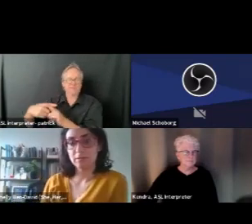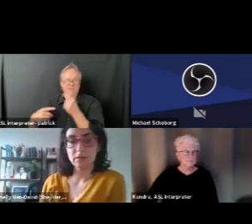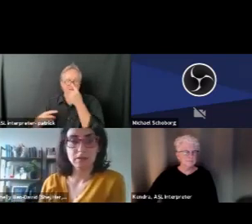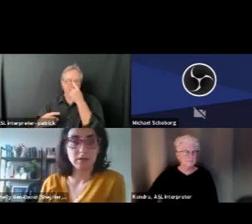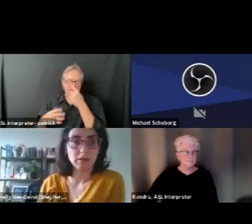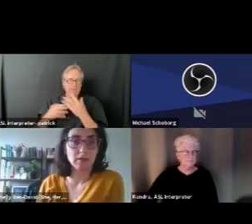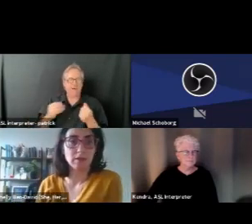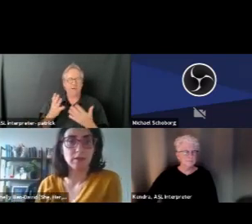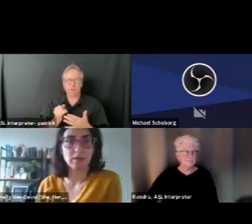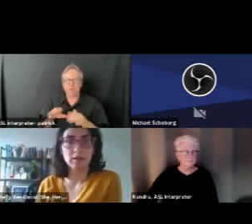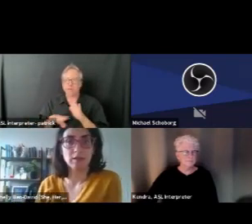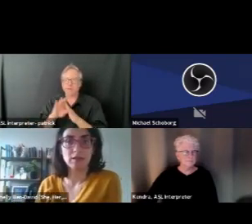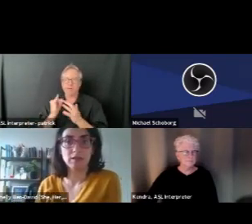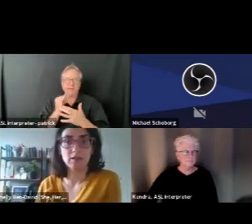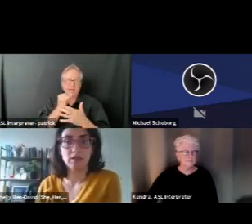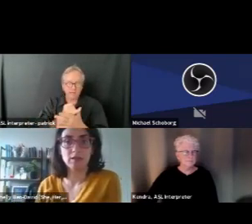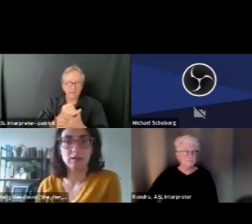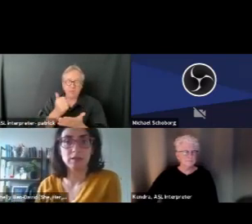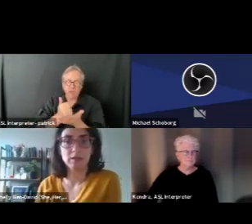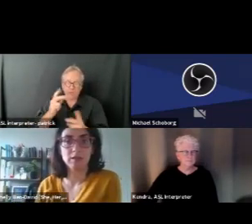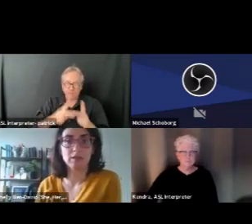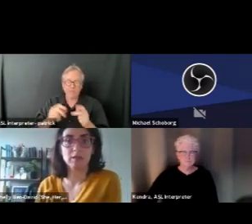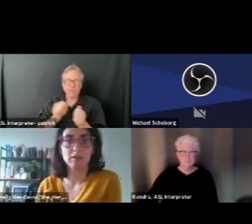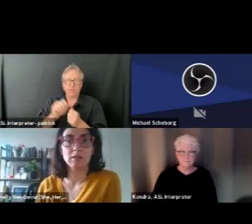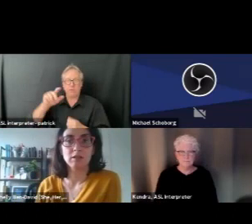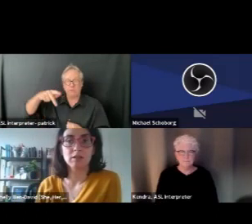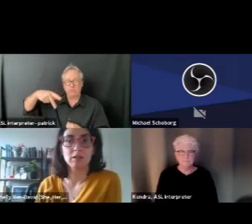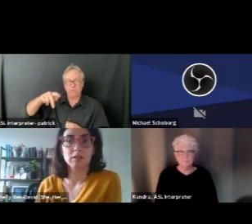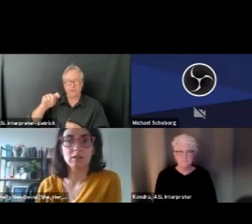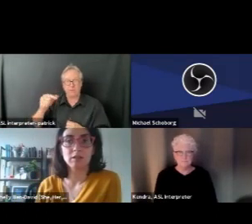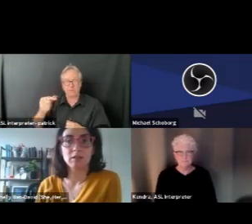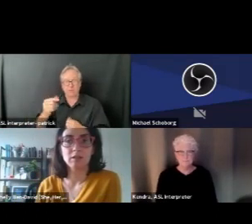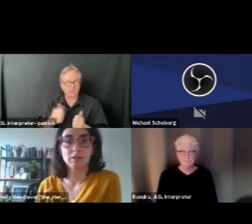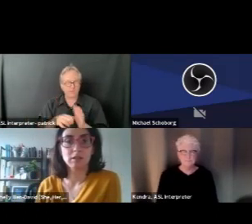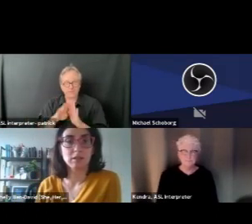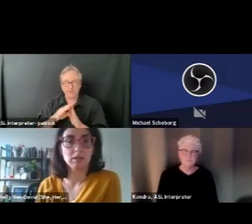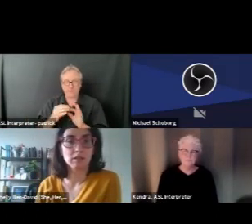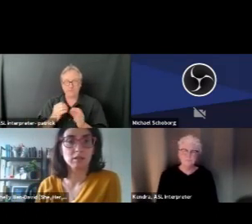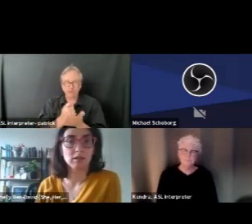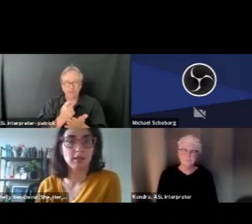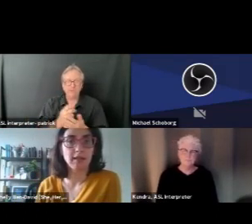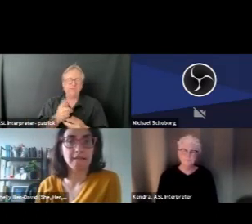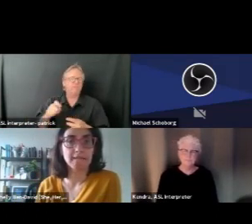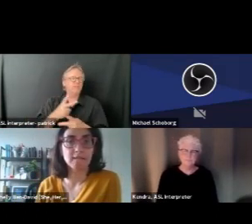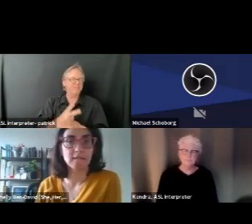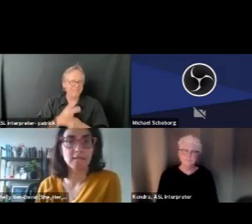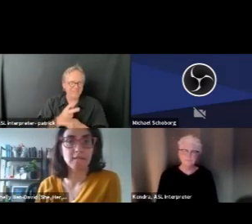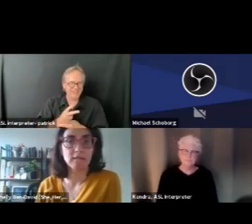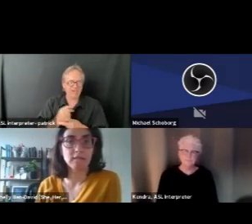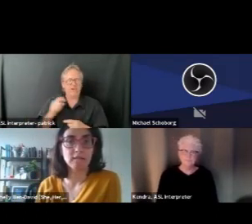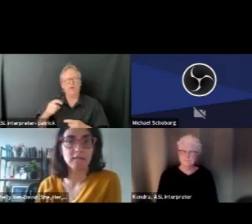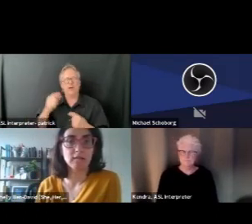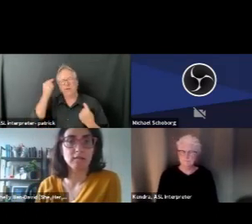conduct interventions or help people experience post-traumatic growth in any setting, I think there really needs to be some care around we need to think